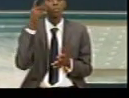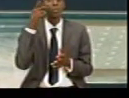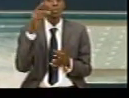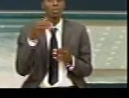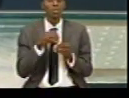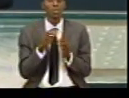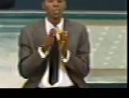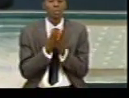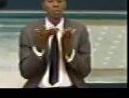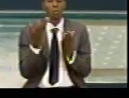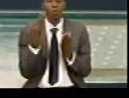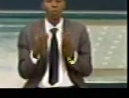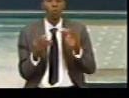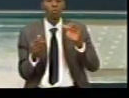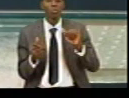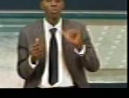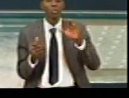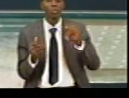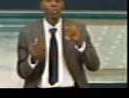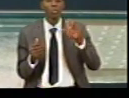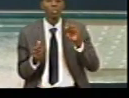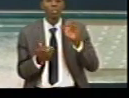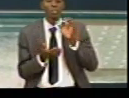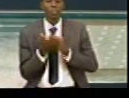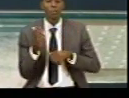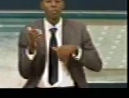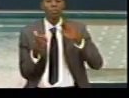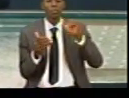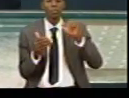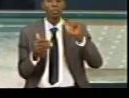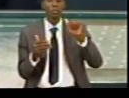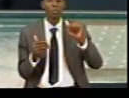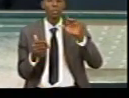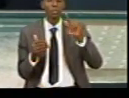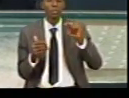at Acts chapter 15, verse 9.